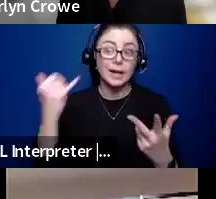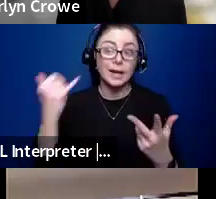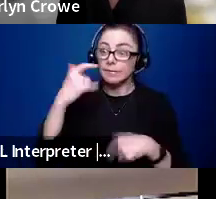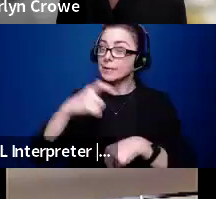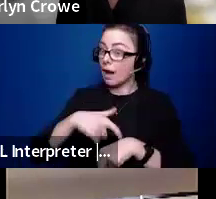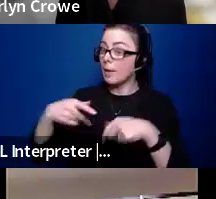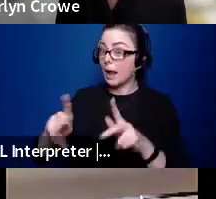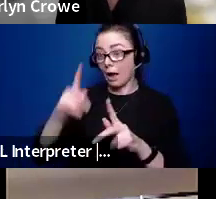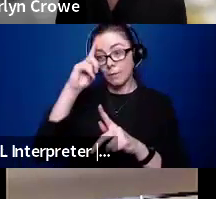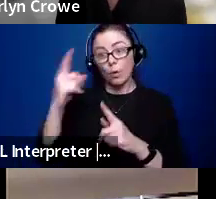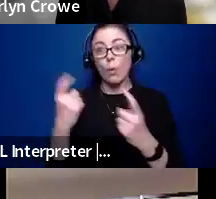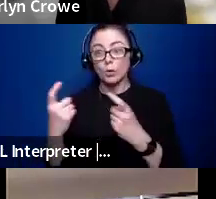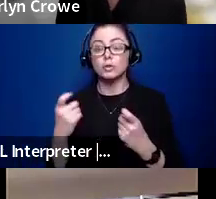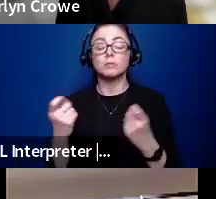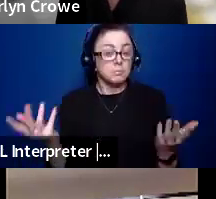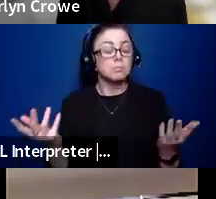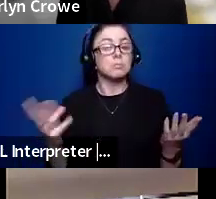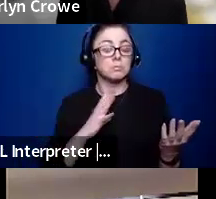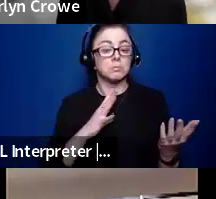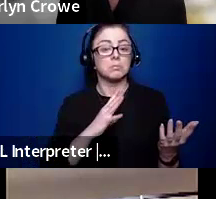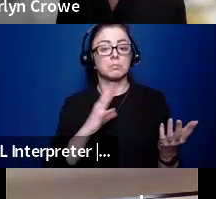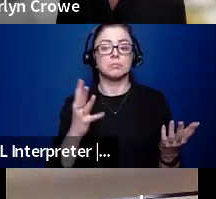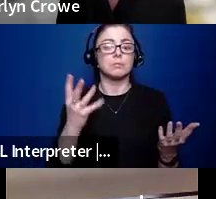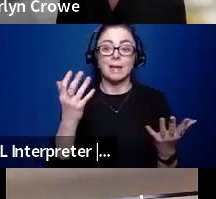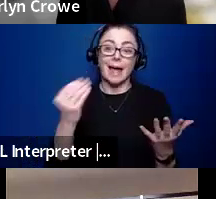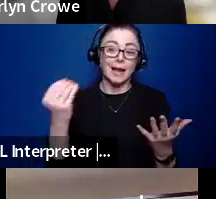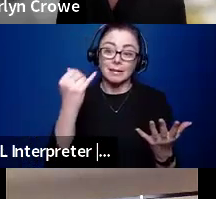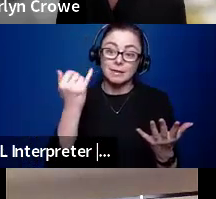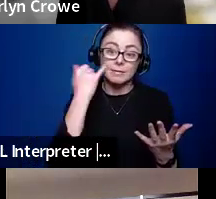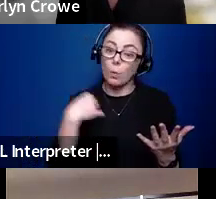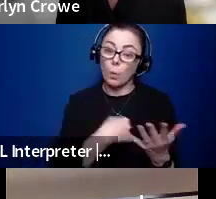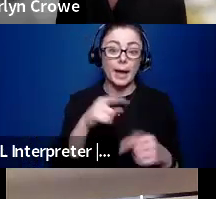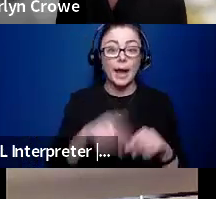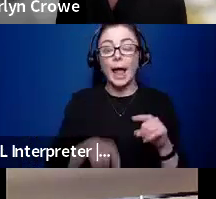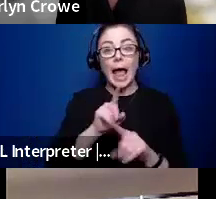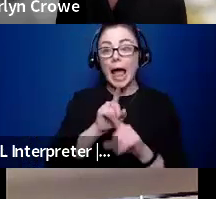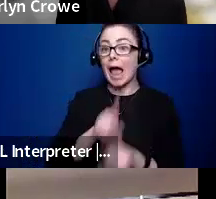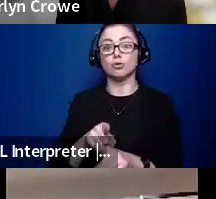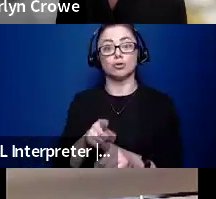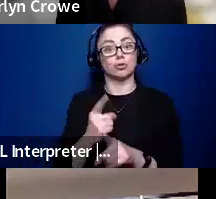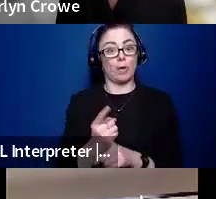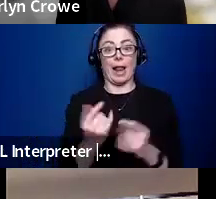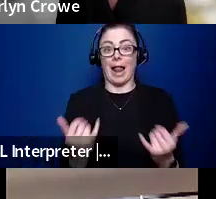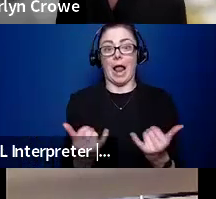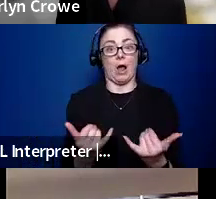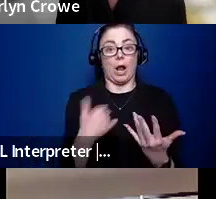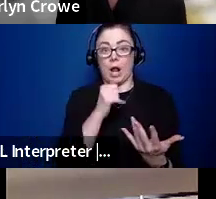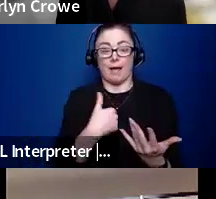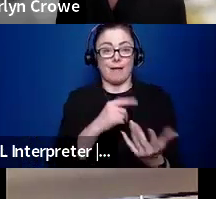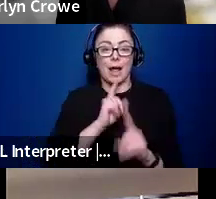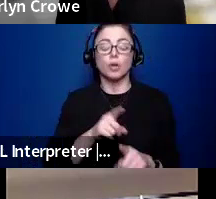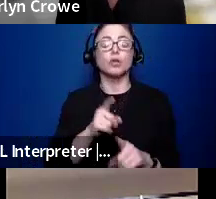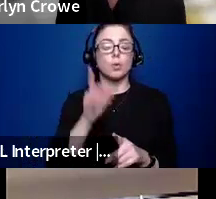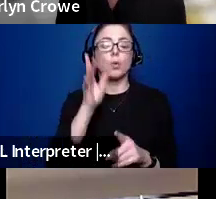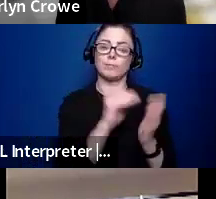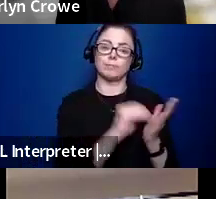certainly also, if we're not able to answer them on this call, we will follow up with questions that came up